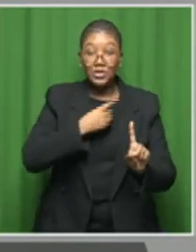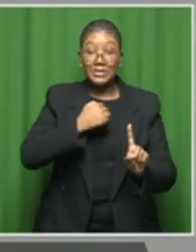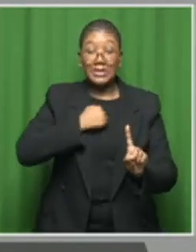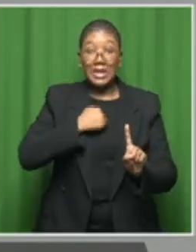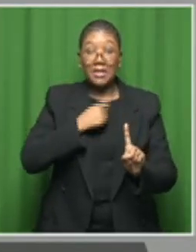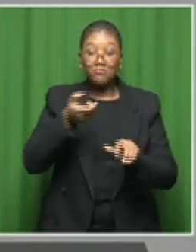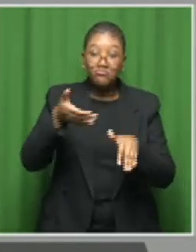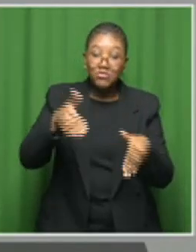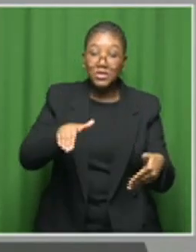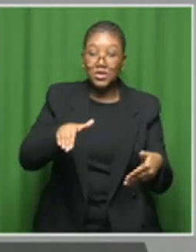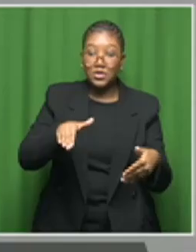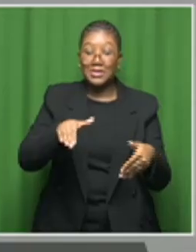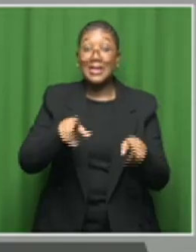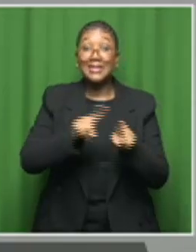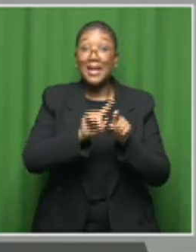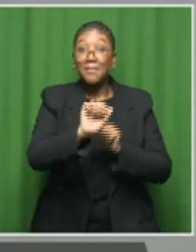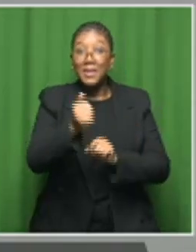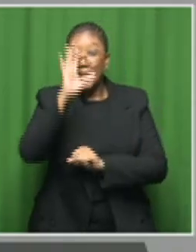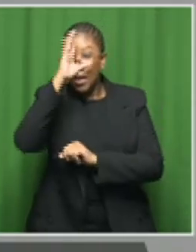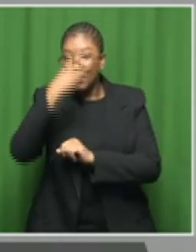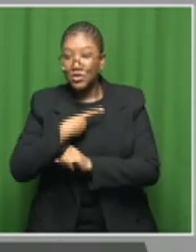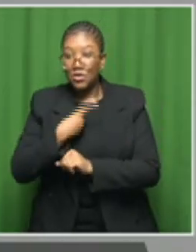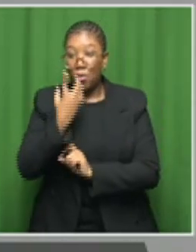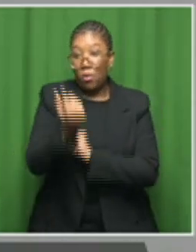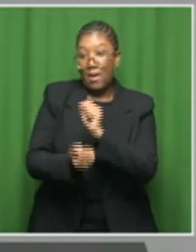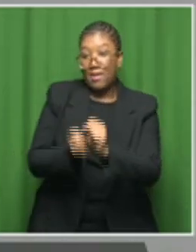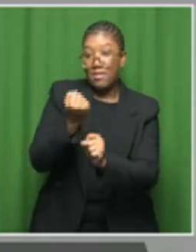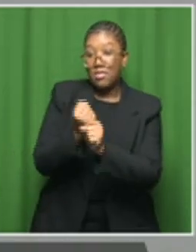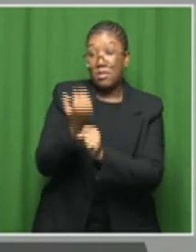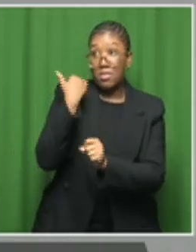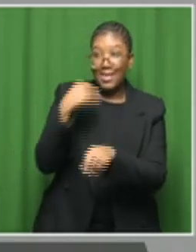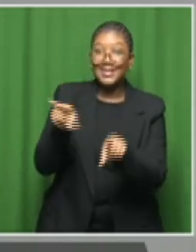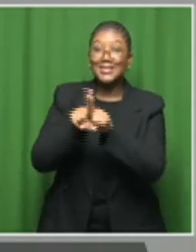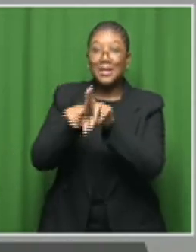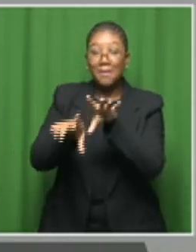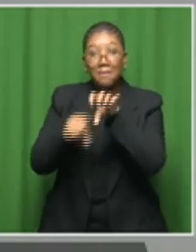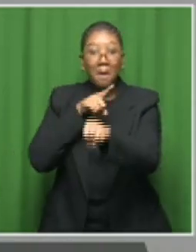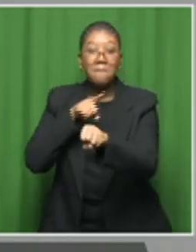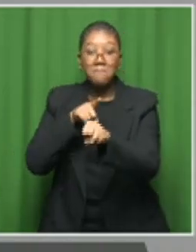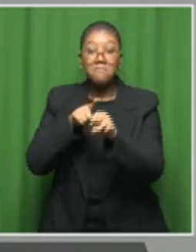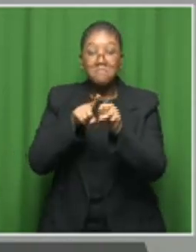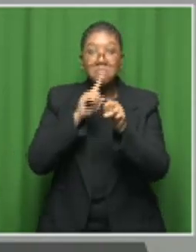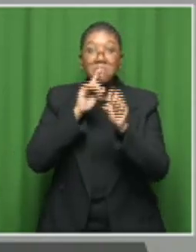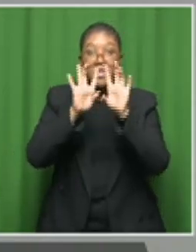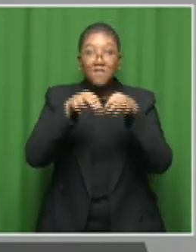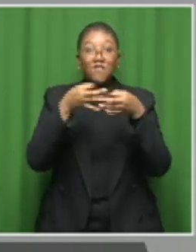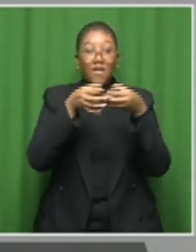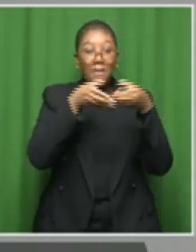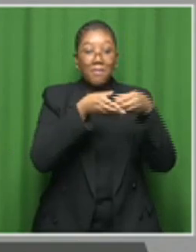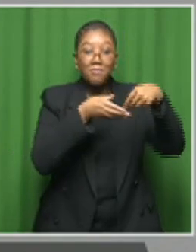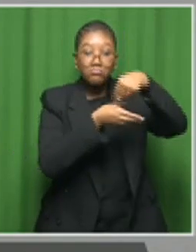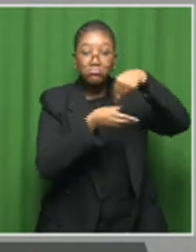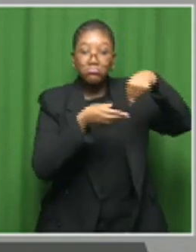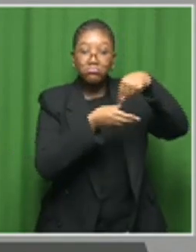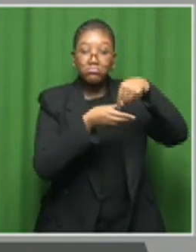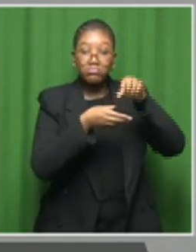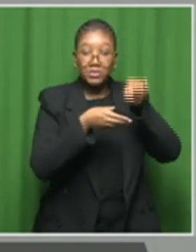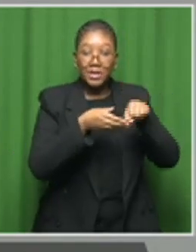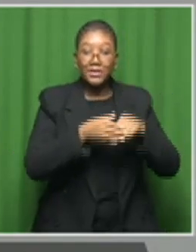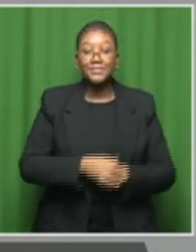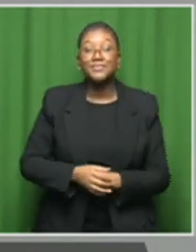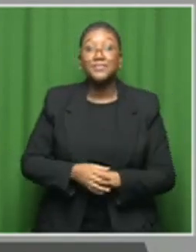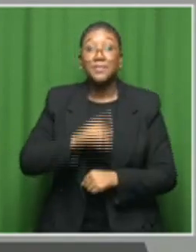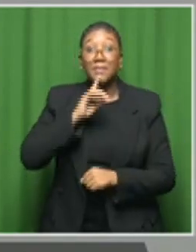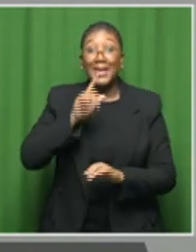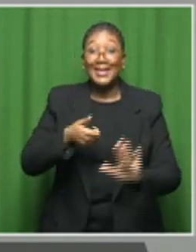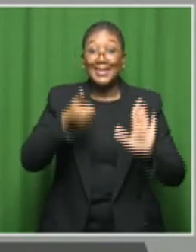and another daughter has been diagnosed a year ago. So often you do find it in family. But there's 6 or 7 criteria